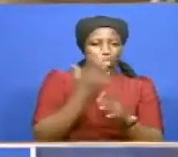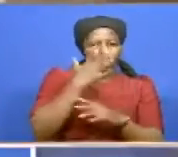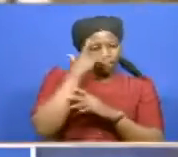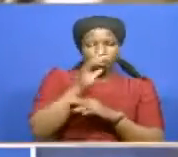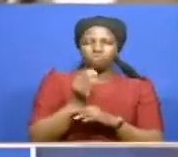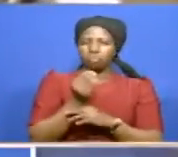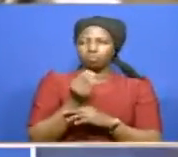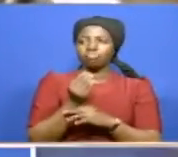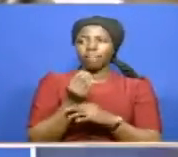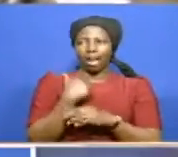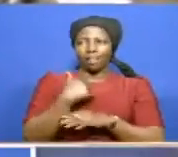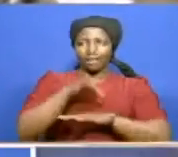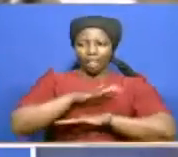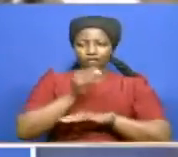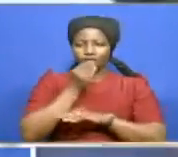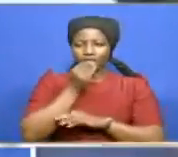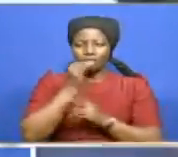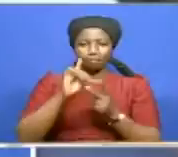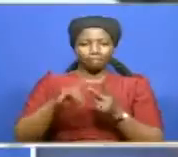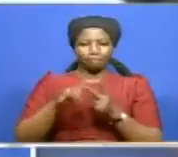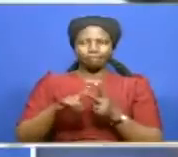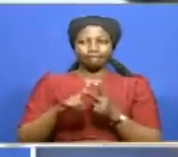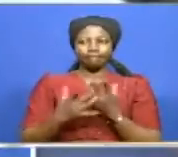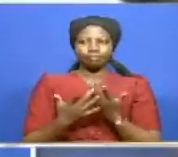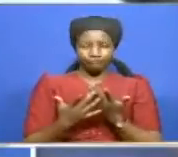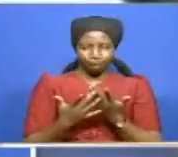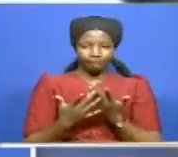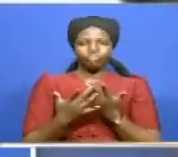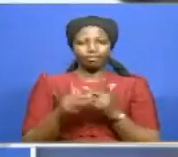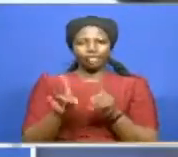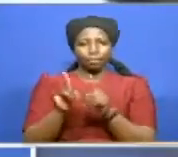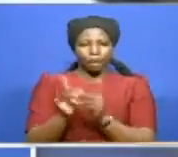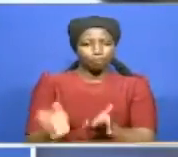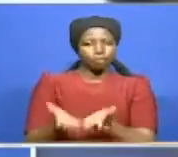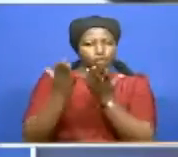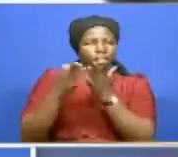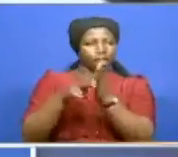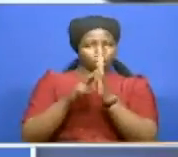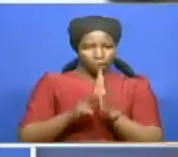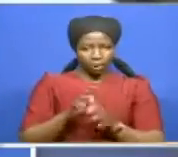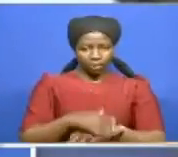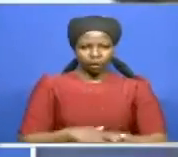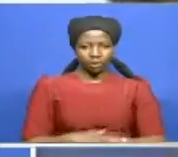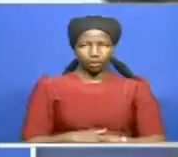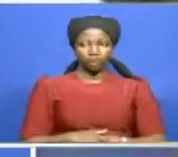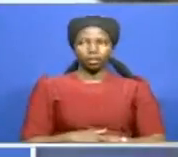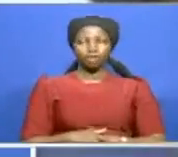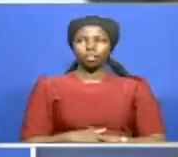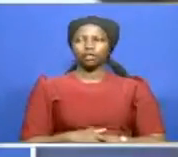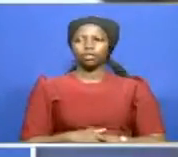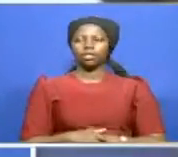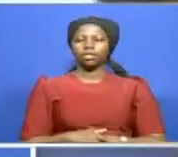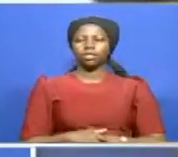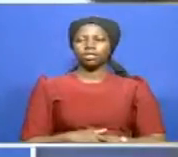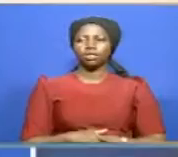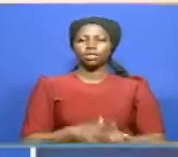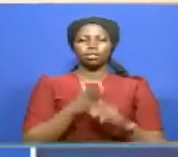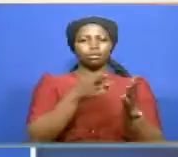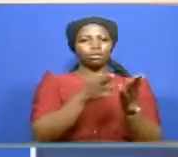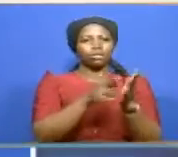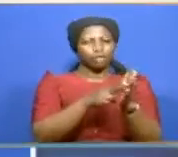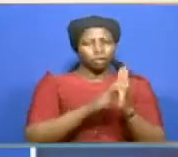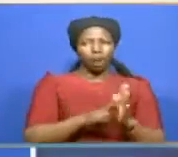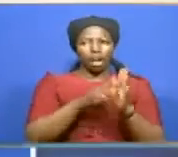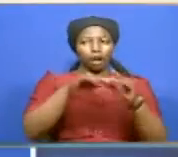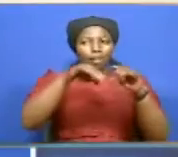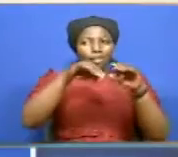and boosting nutritional requirements. There's the science involved, there's the technology involved. We require quality fingerling.